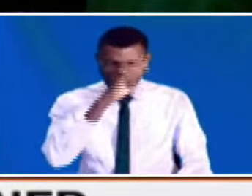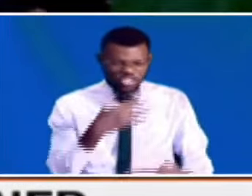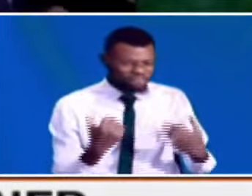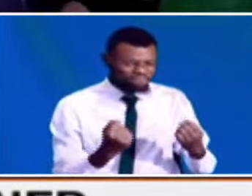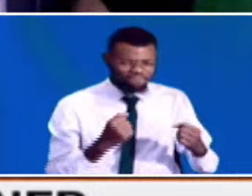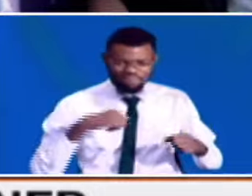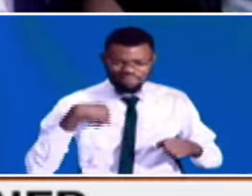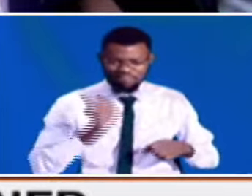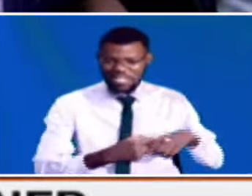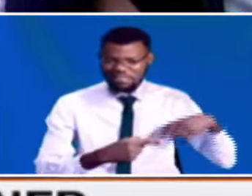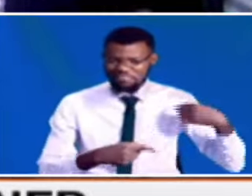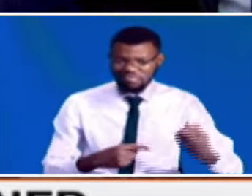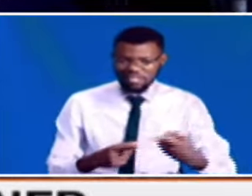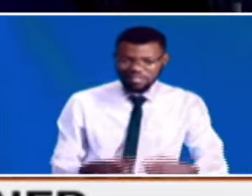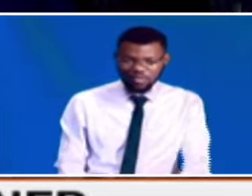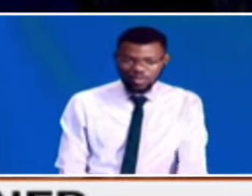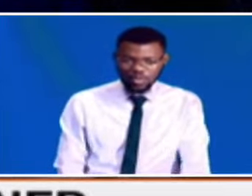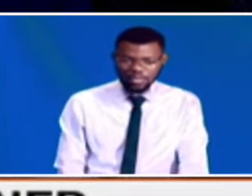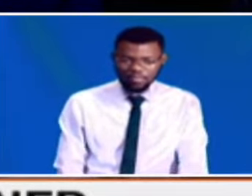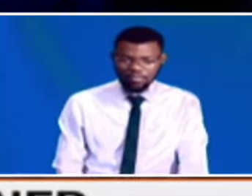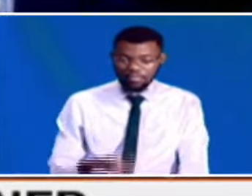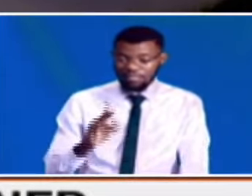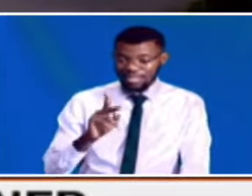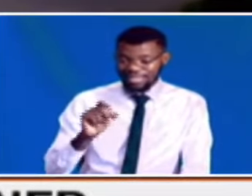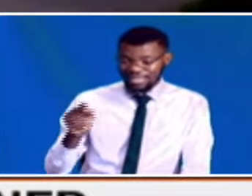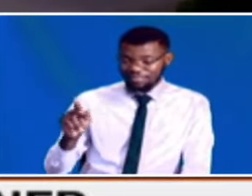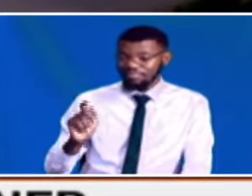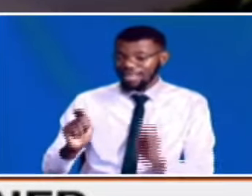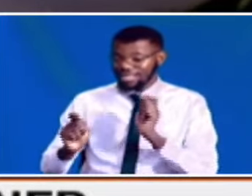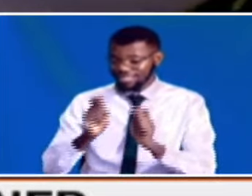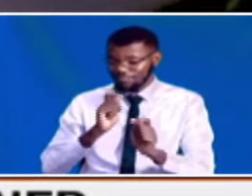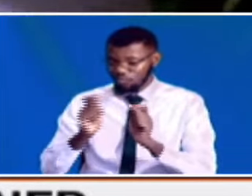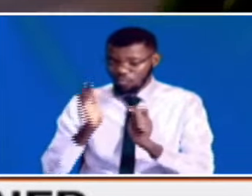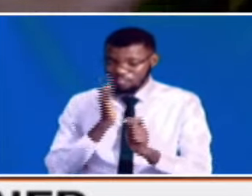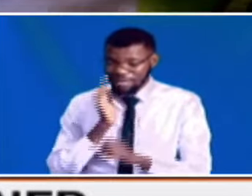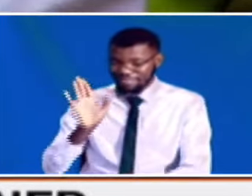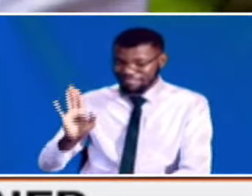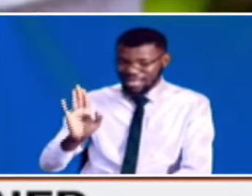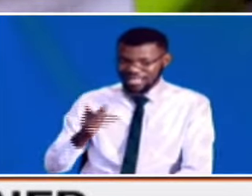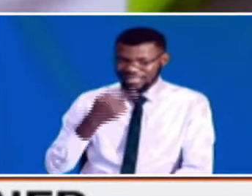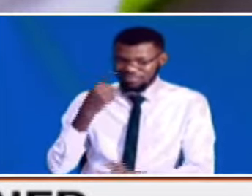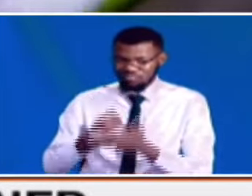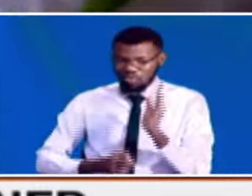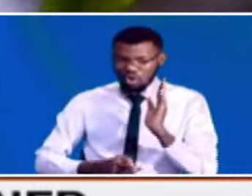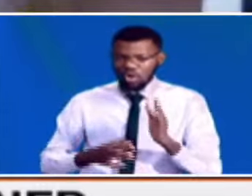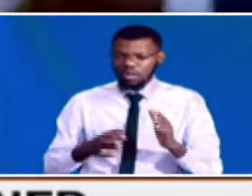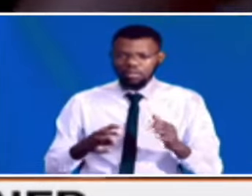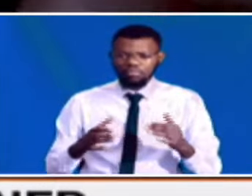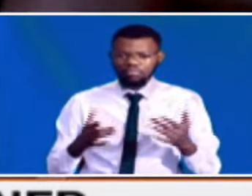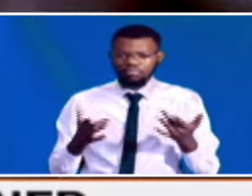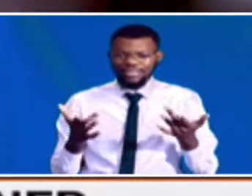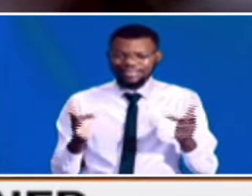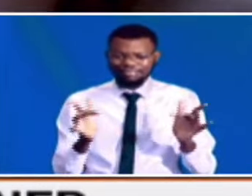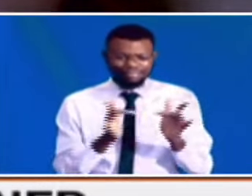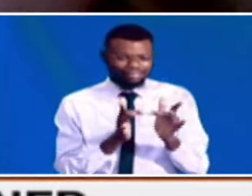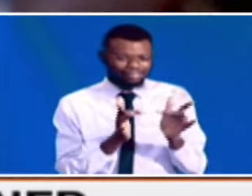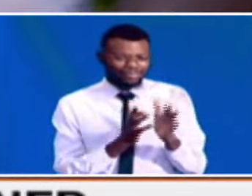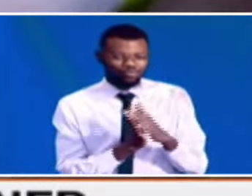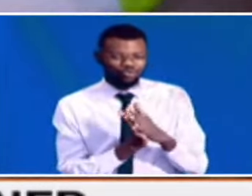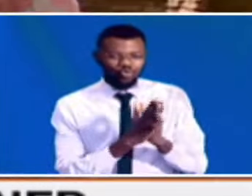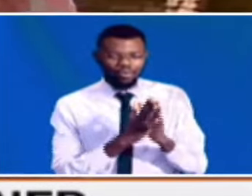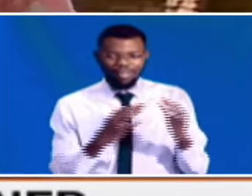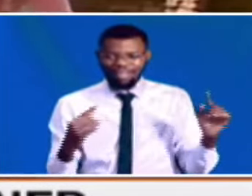KTN News managed to interview Njoroge's mother, who contends that the portrayal of her son on the internet is a stark contrast to